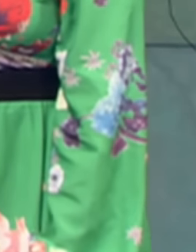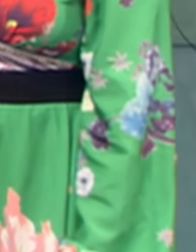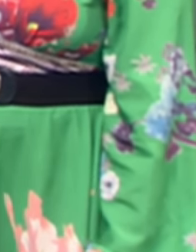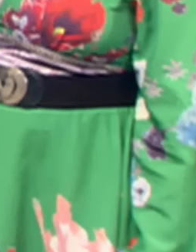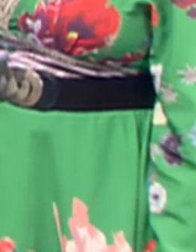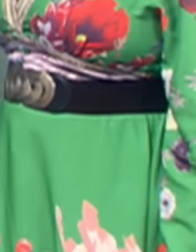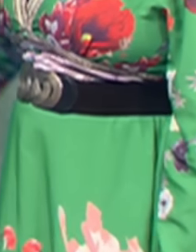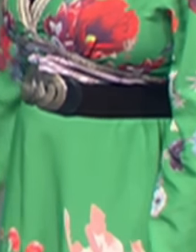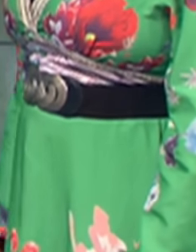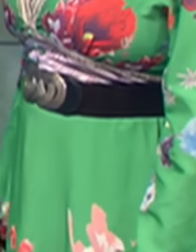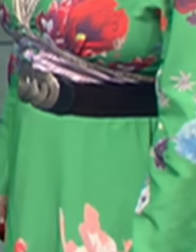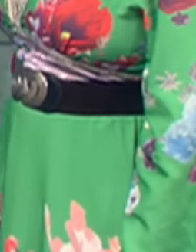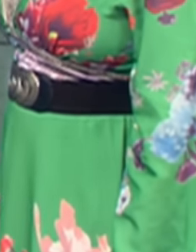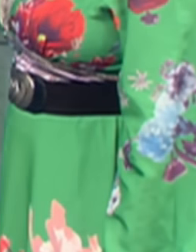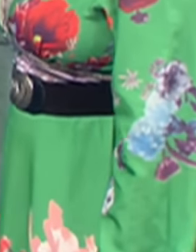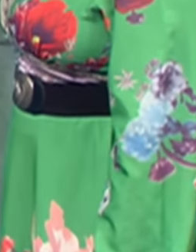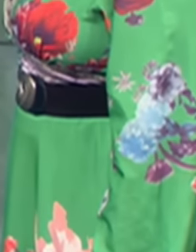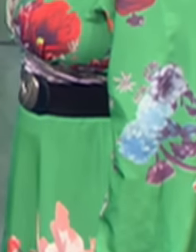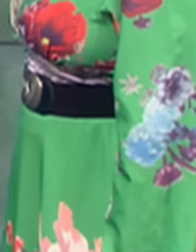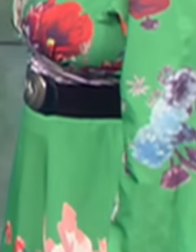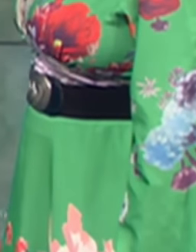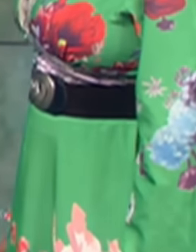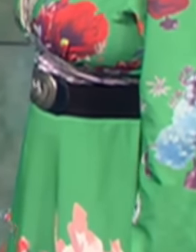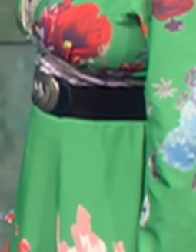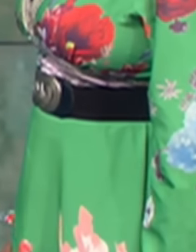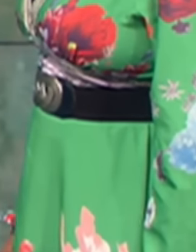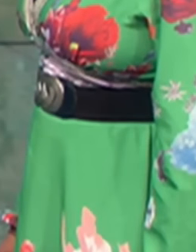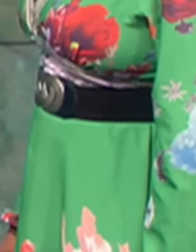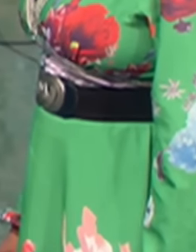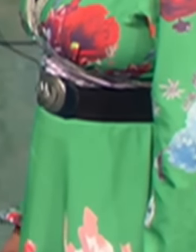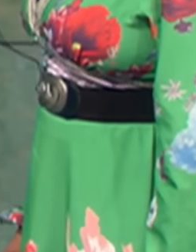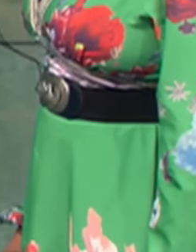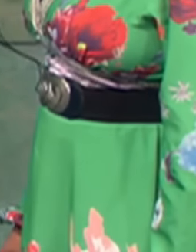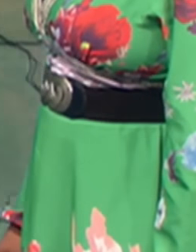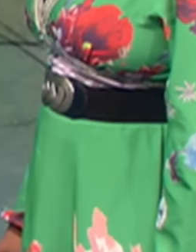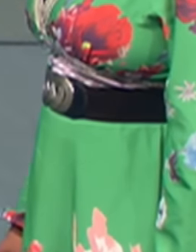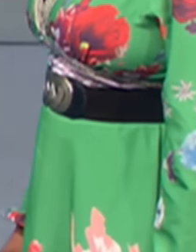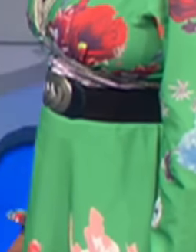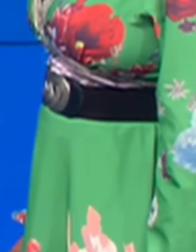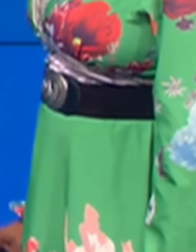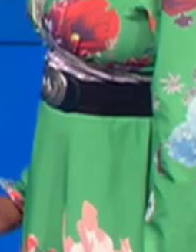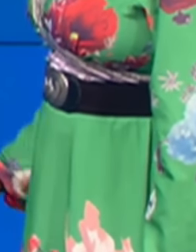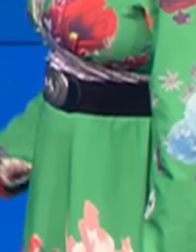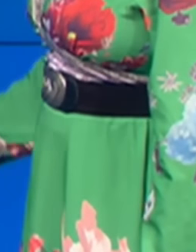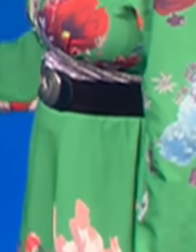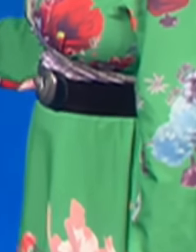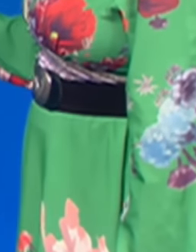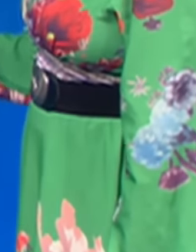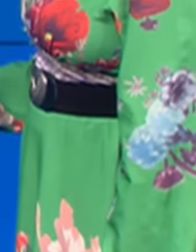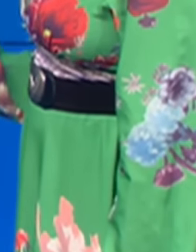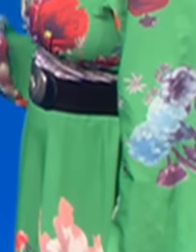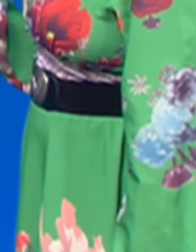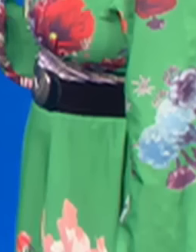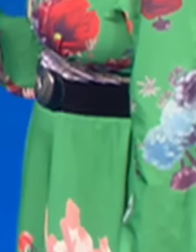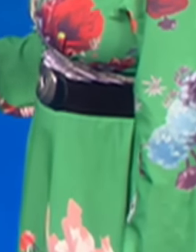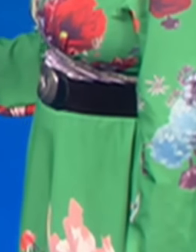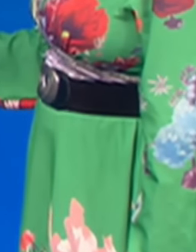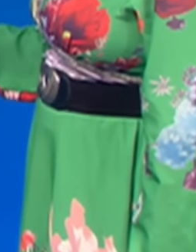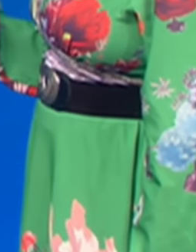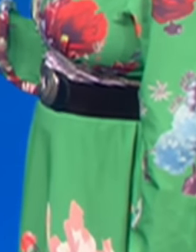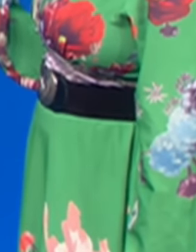Carolina le gona go tla tonya ka miso go tharo go ya go 20 go tšwela go KwaZulu-Natal go la go sasa ge re lebelela jwale le gona go